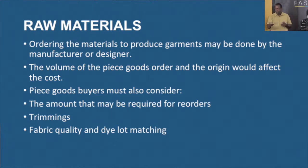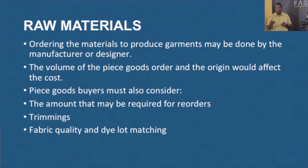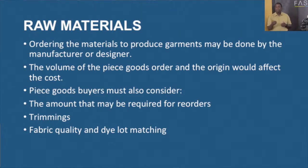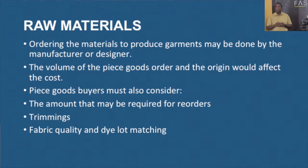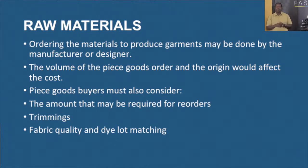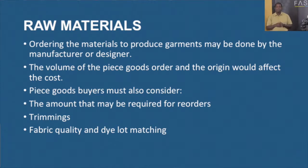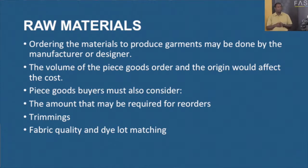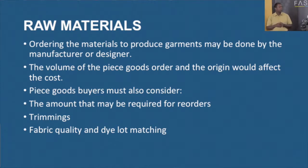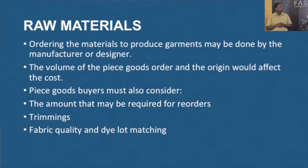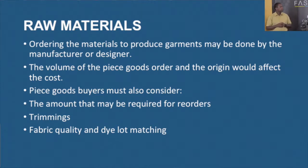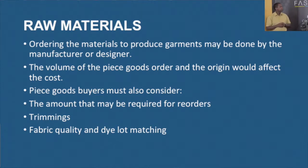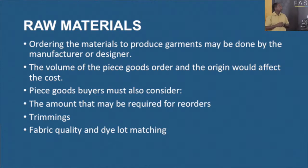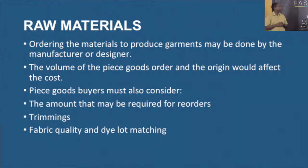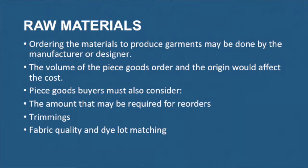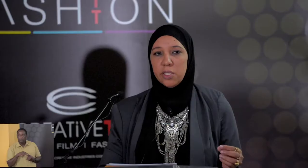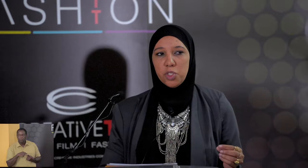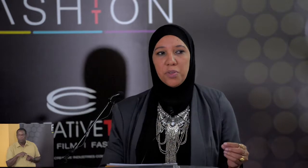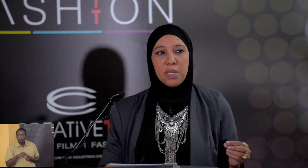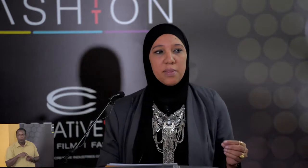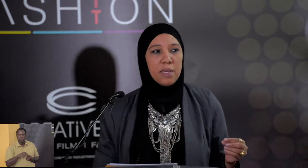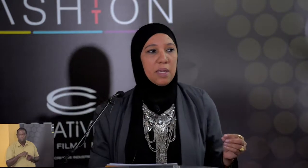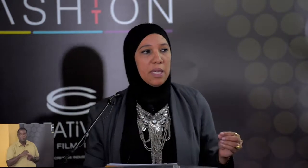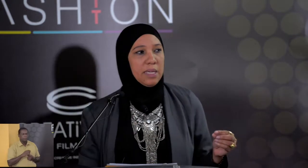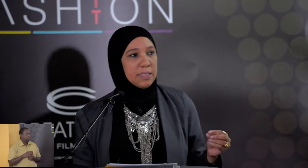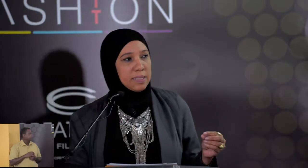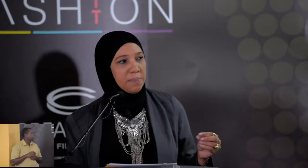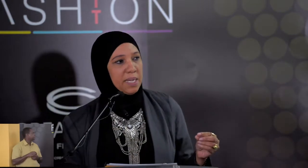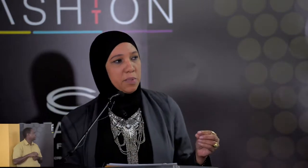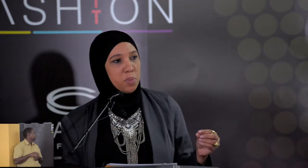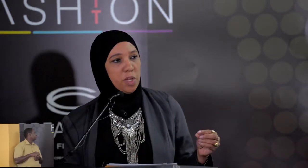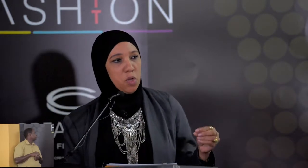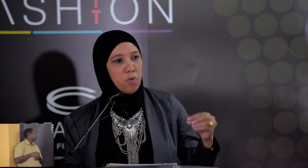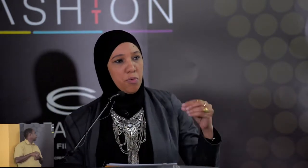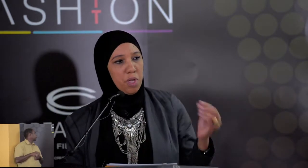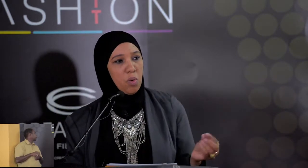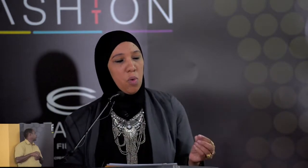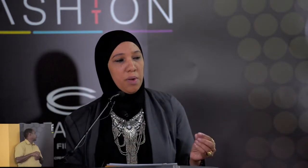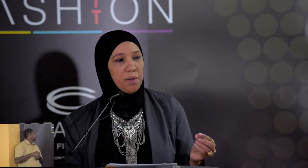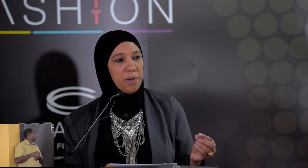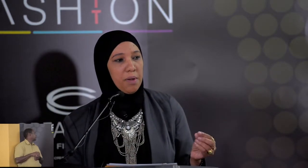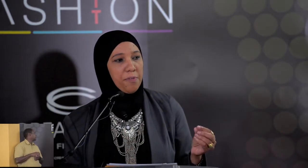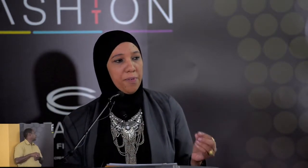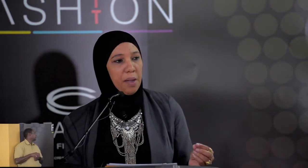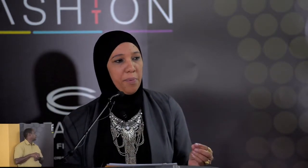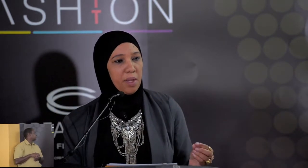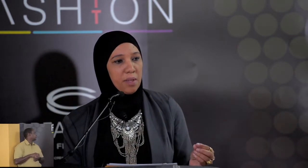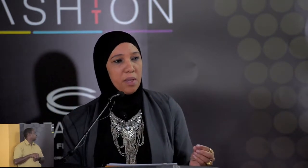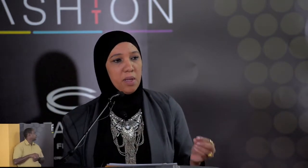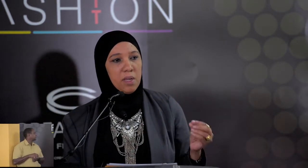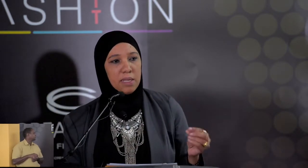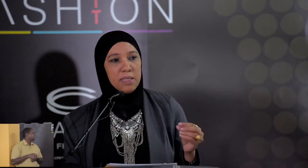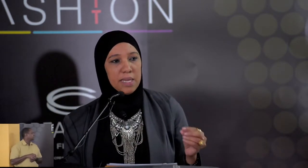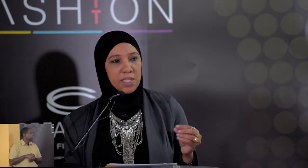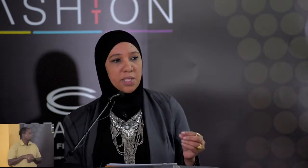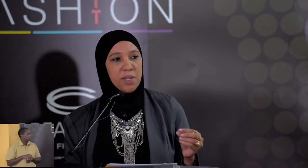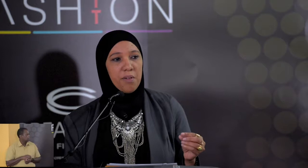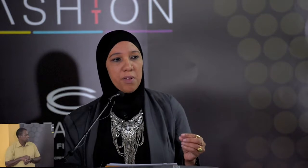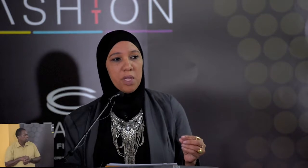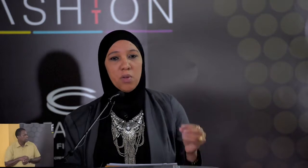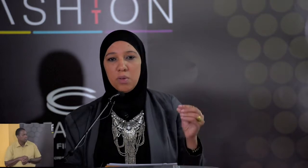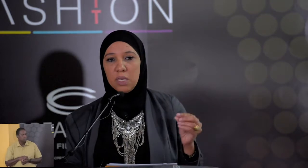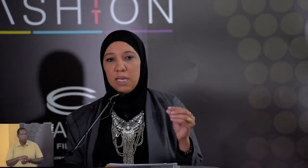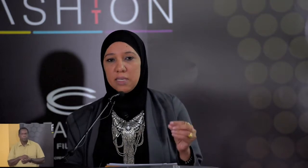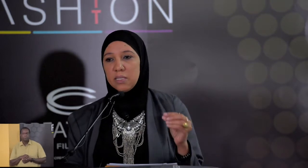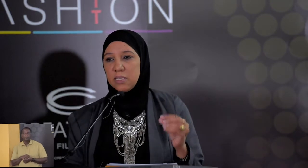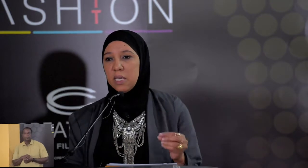now this is a tricky thing, and sometimes when you reorder a fabric, not